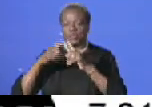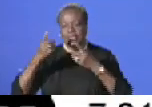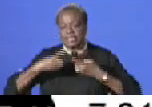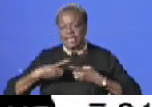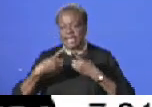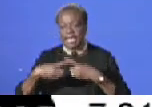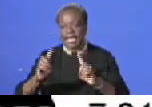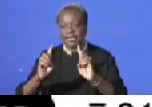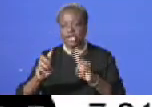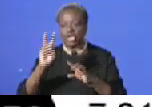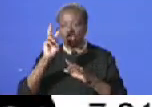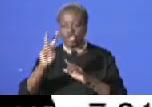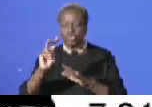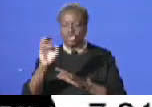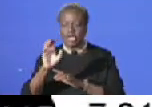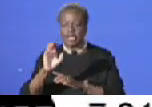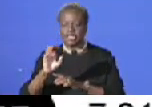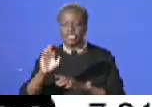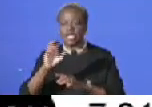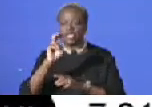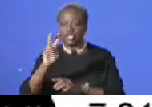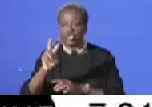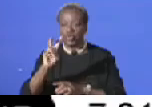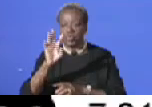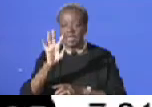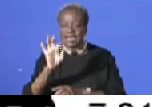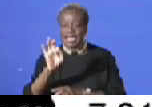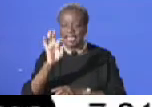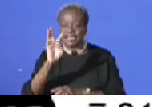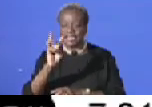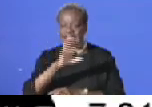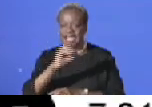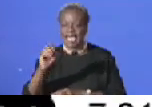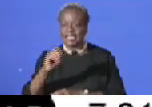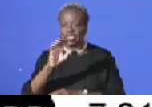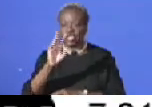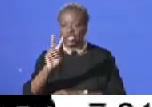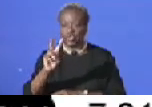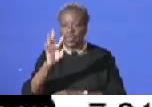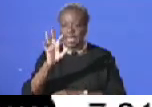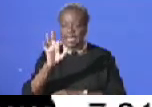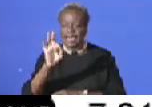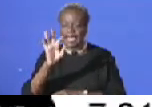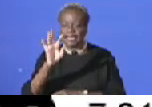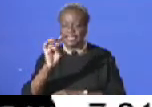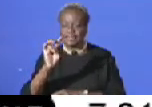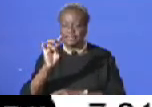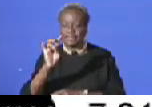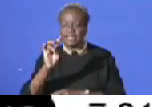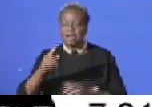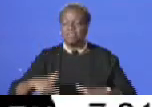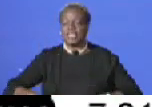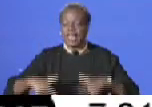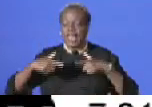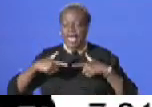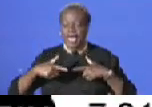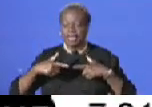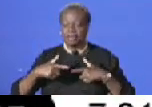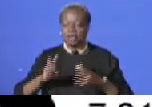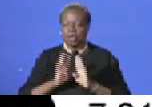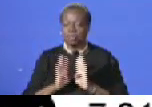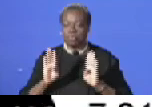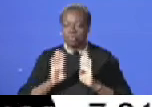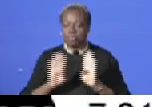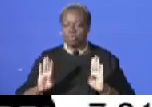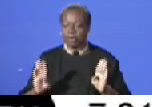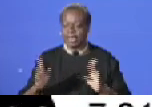channels, channel 296 and 297, for the live broadcasting of educational